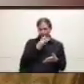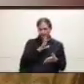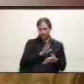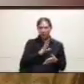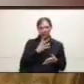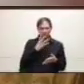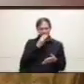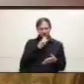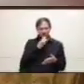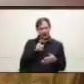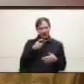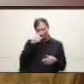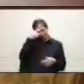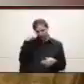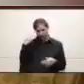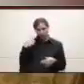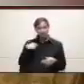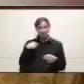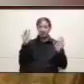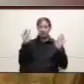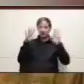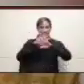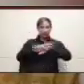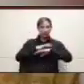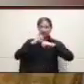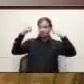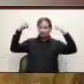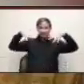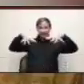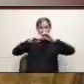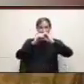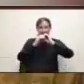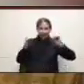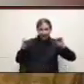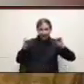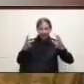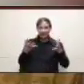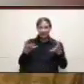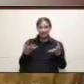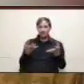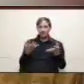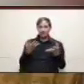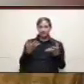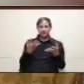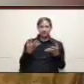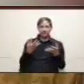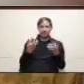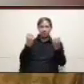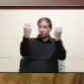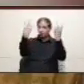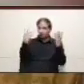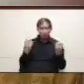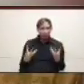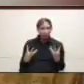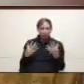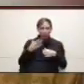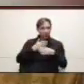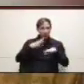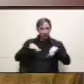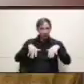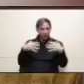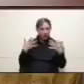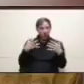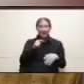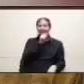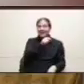hot. It was very dark. There's literally no street lights. There's hardly any robots that work. So these are the